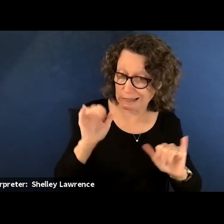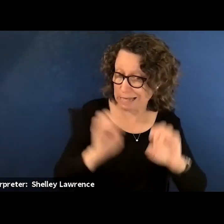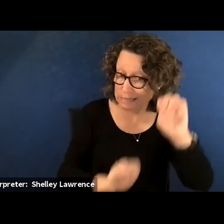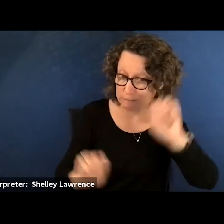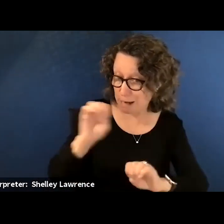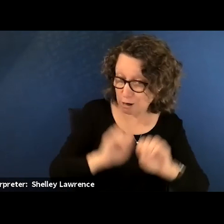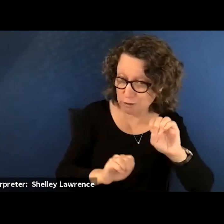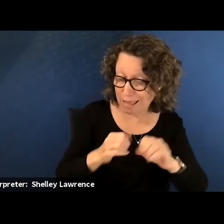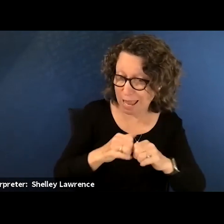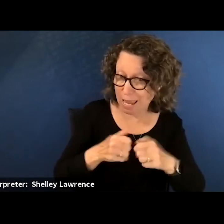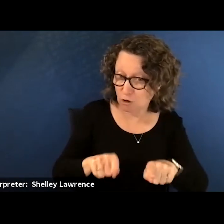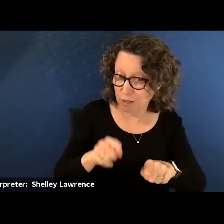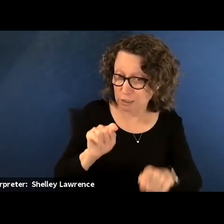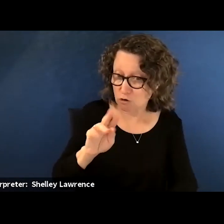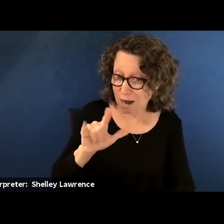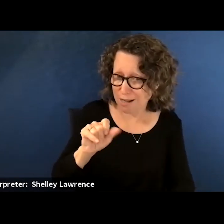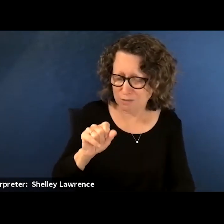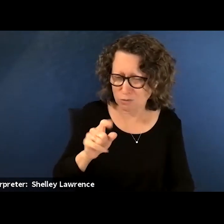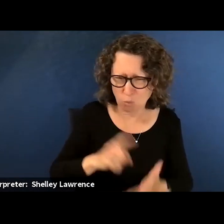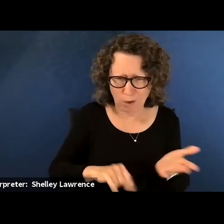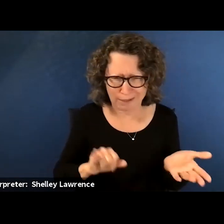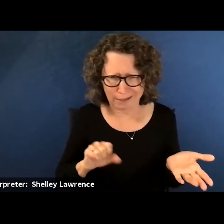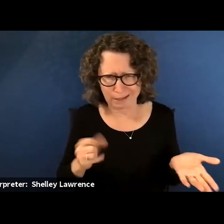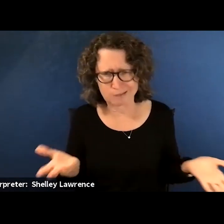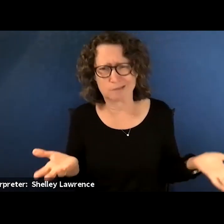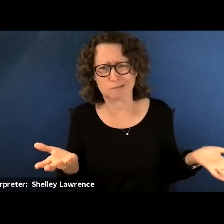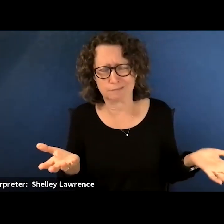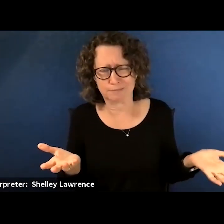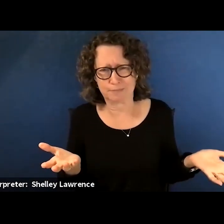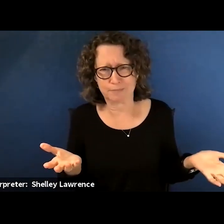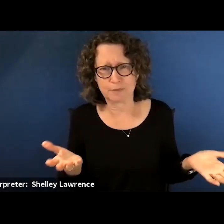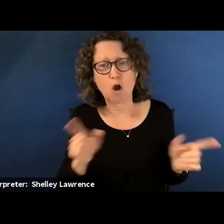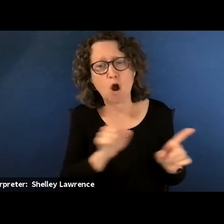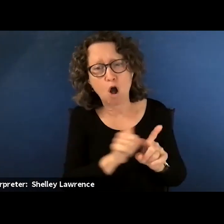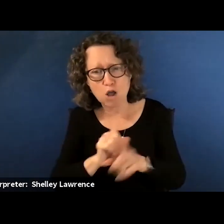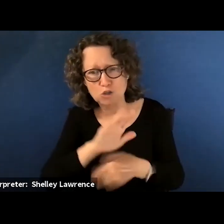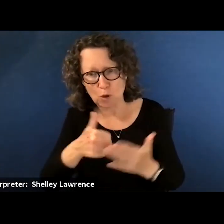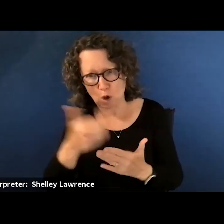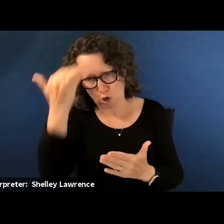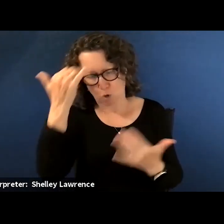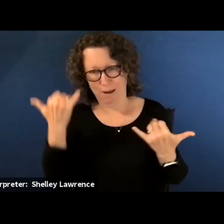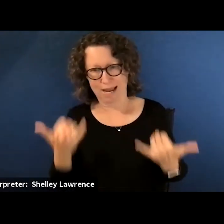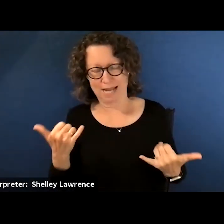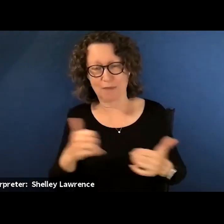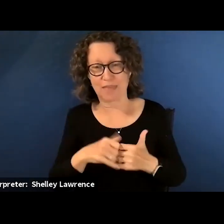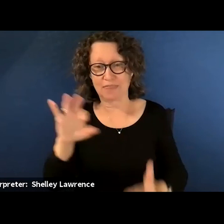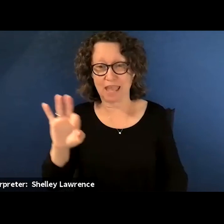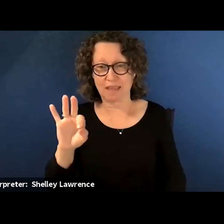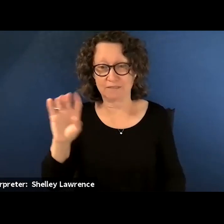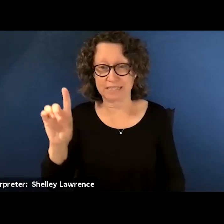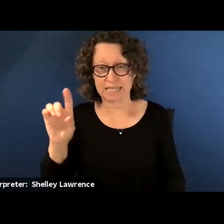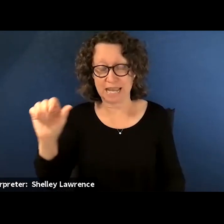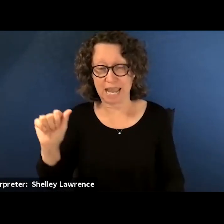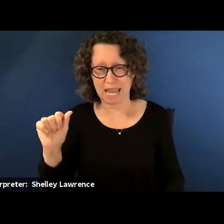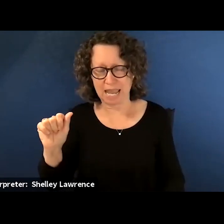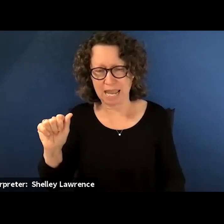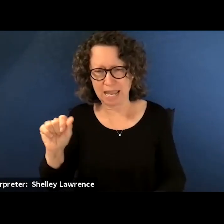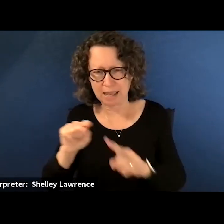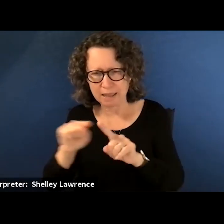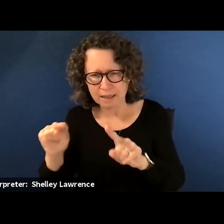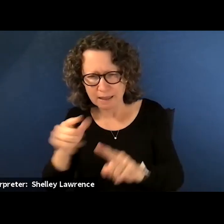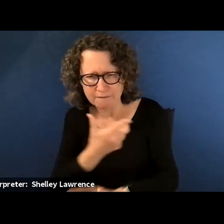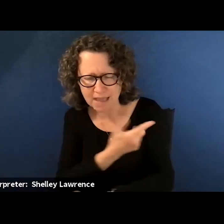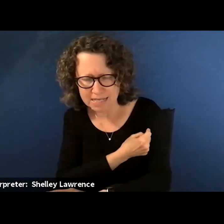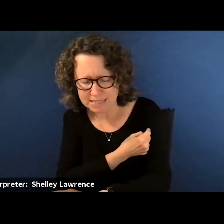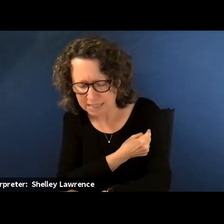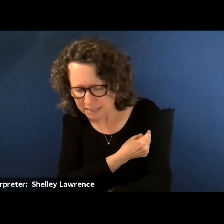in trials, I don't know what is. And we also all know by now that the FDA approved Comirnaty vaccine is